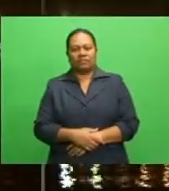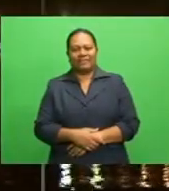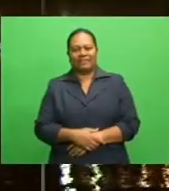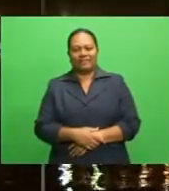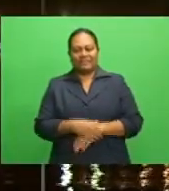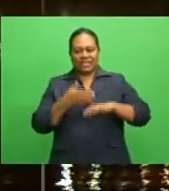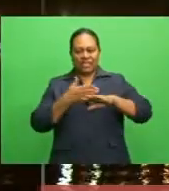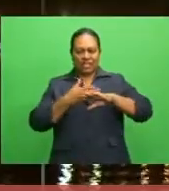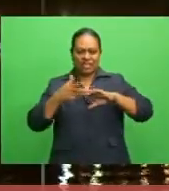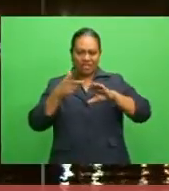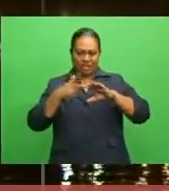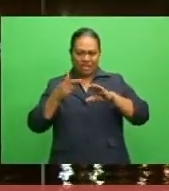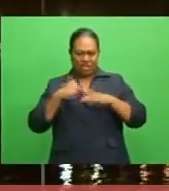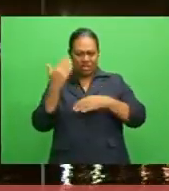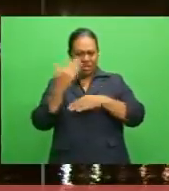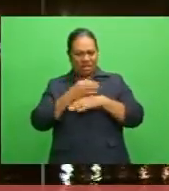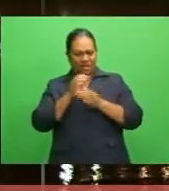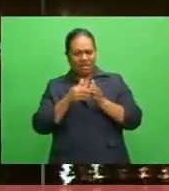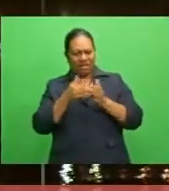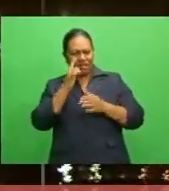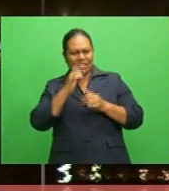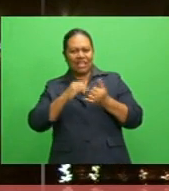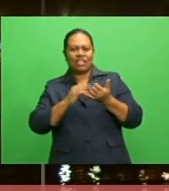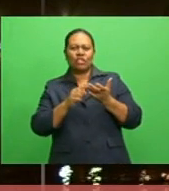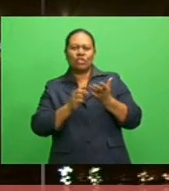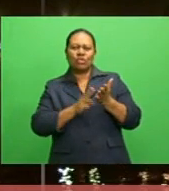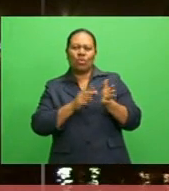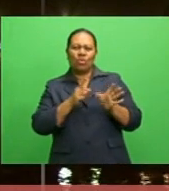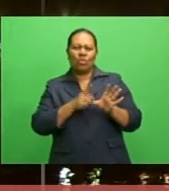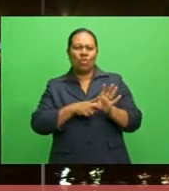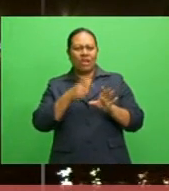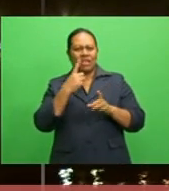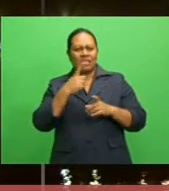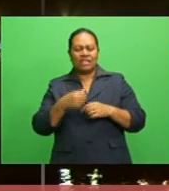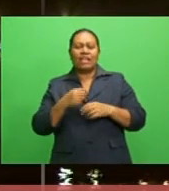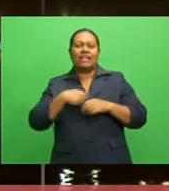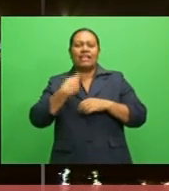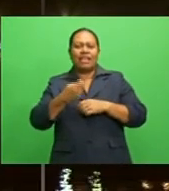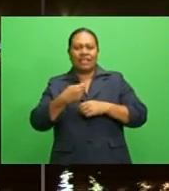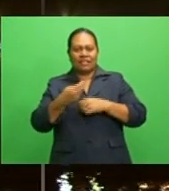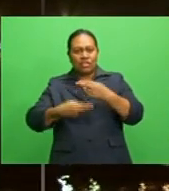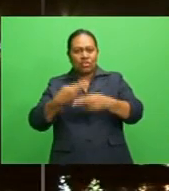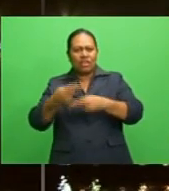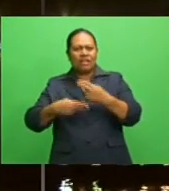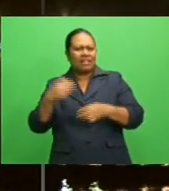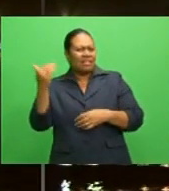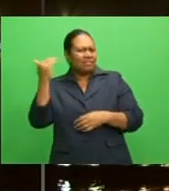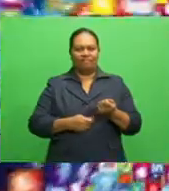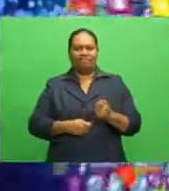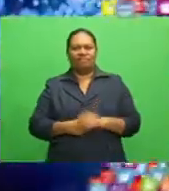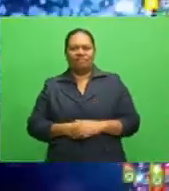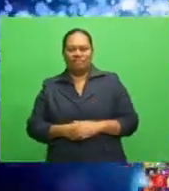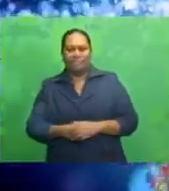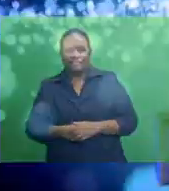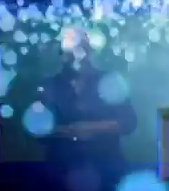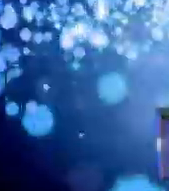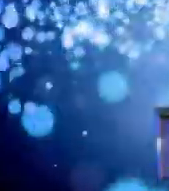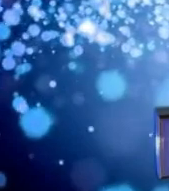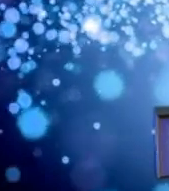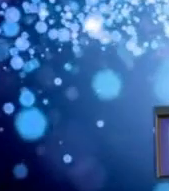In new media tonight, we take a look at Sony's much-anticipated next-generation noise-cancelling headphones.